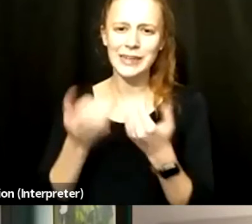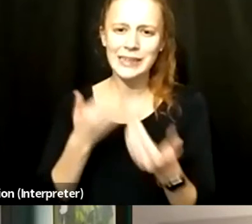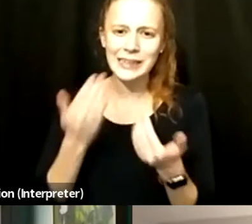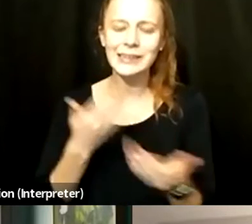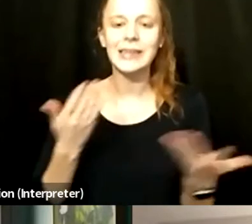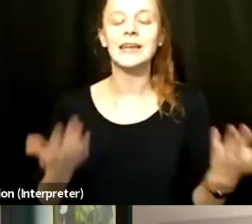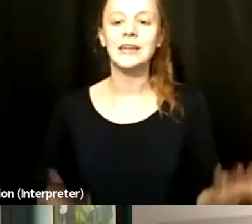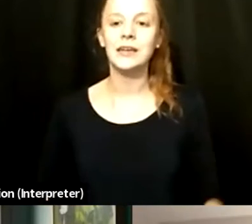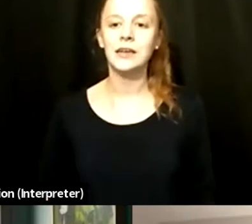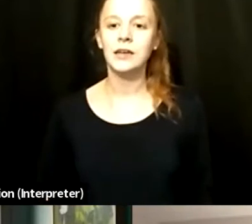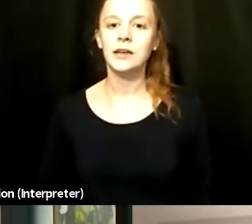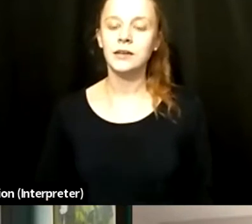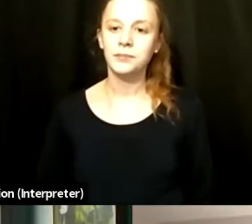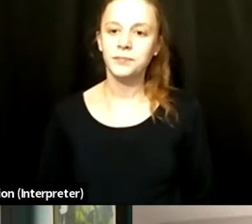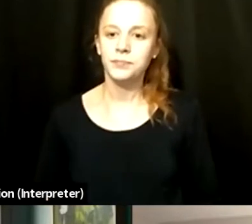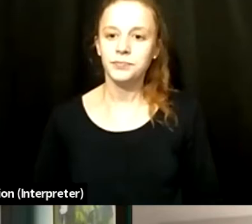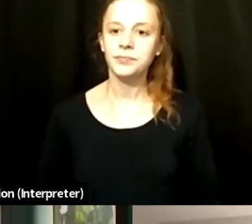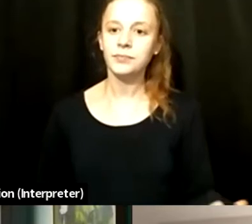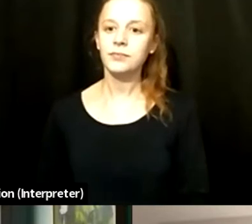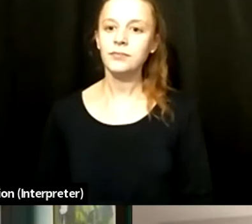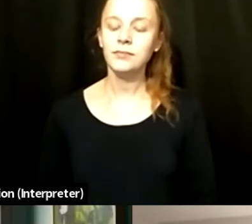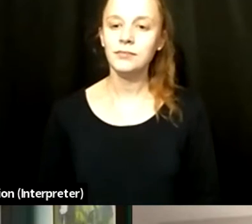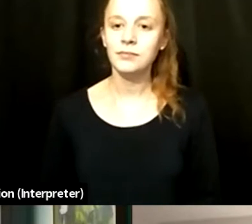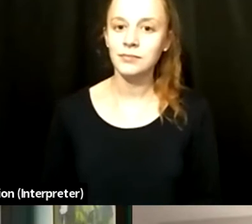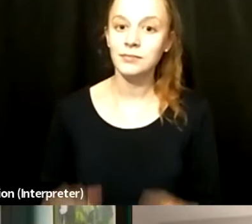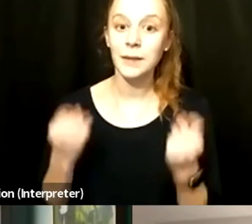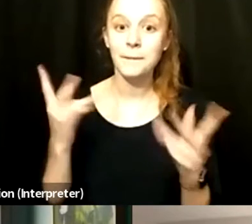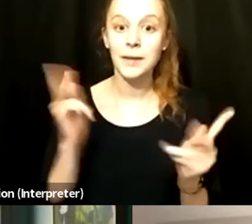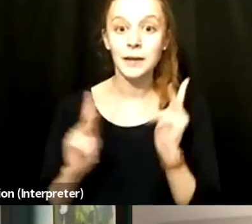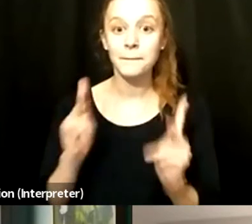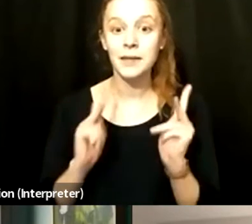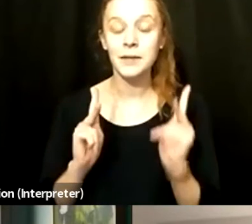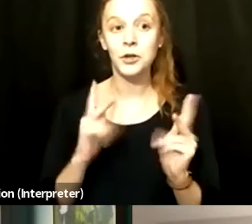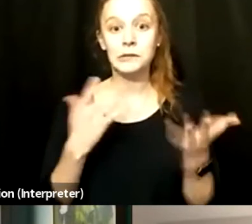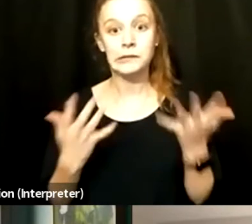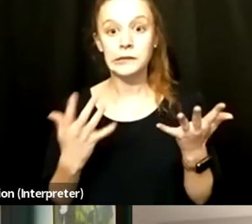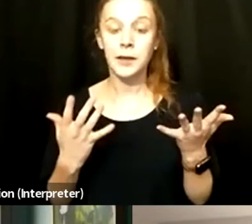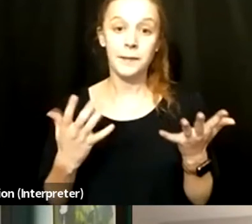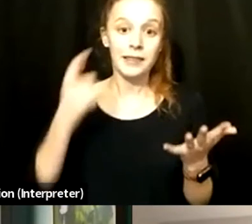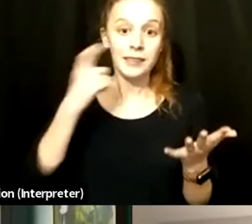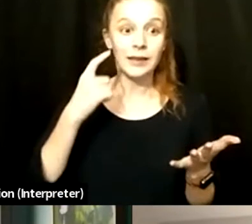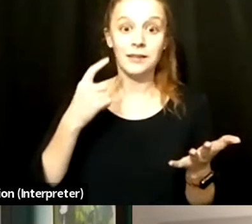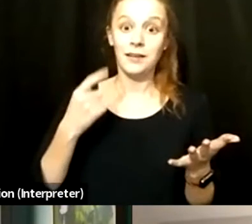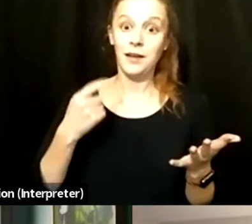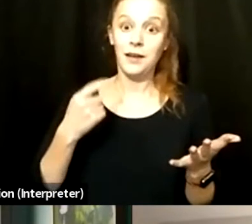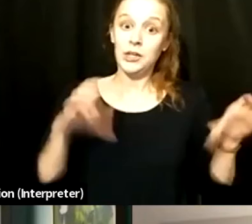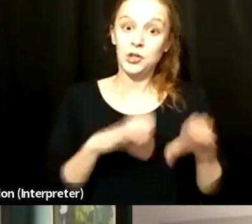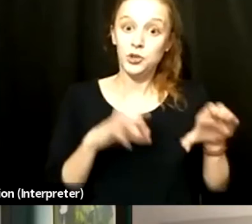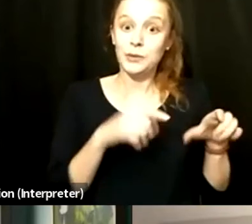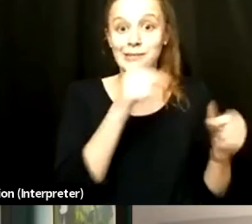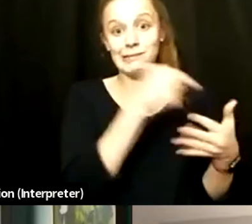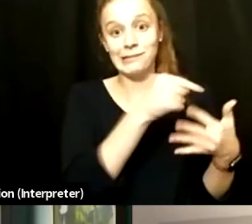about people deciding that I may break doing this or I may break doing that. And I mean, the interesting thing